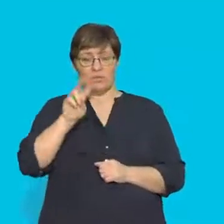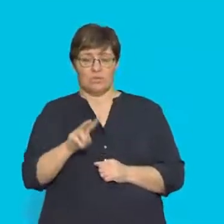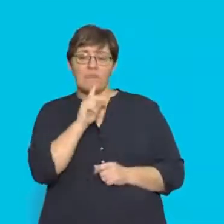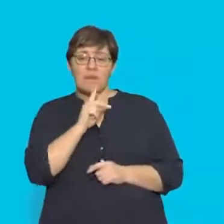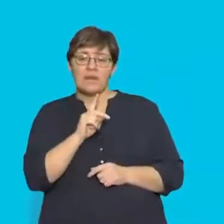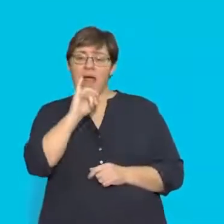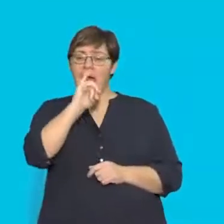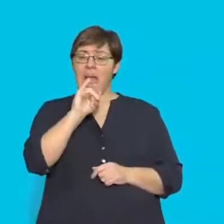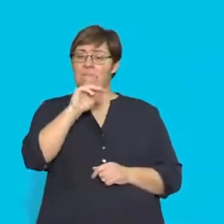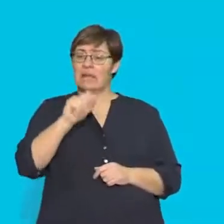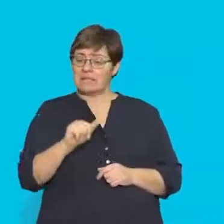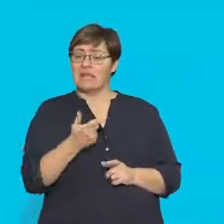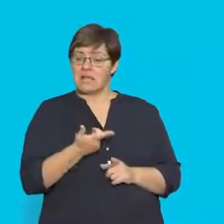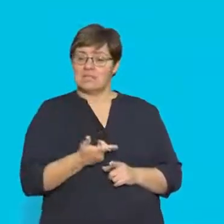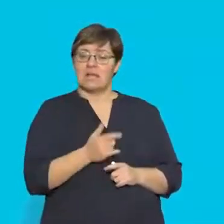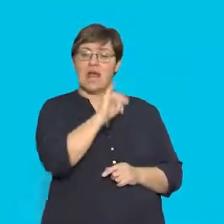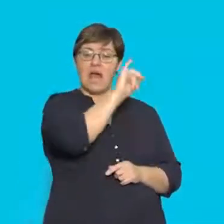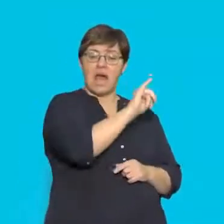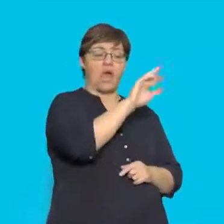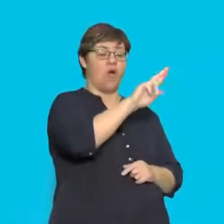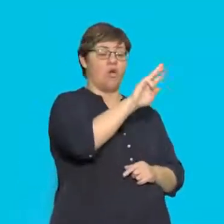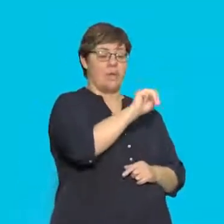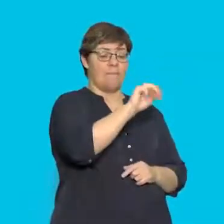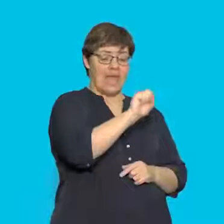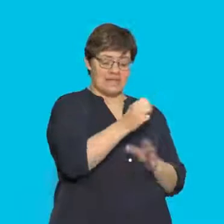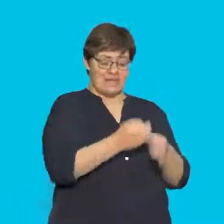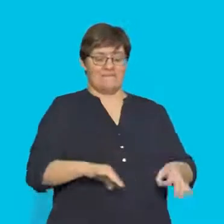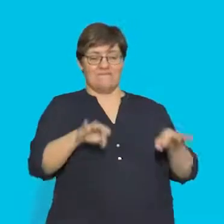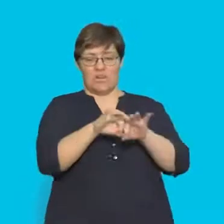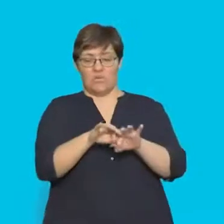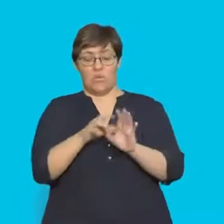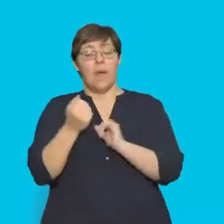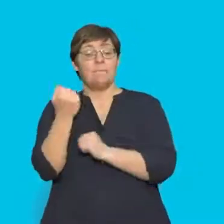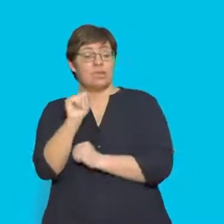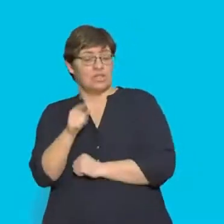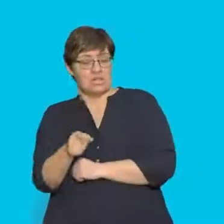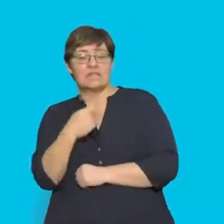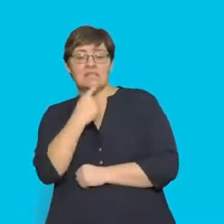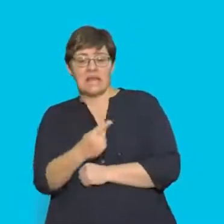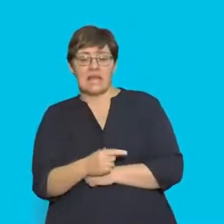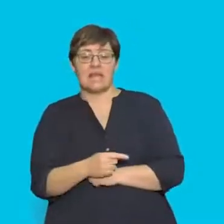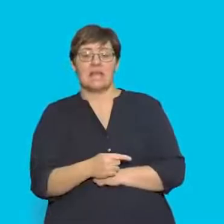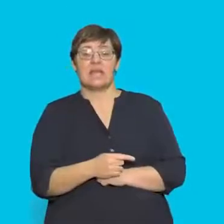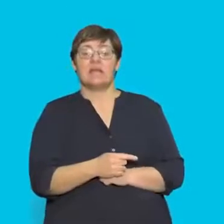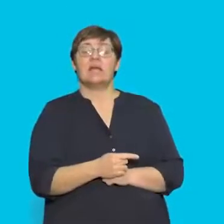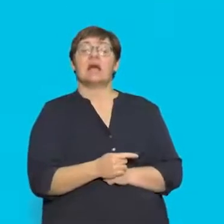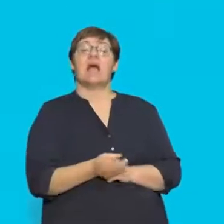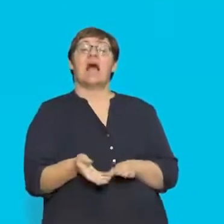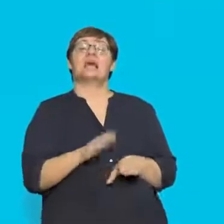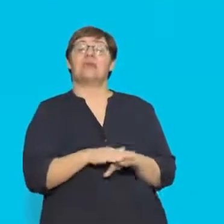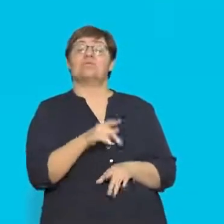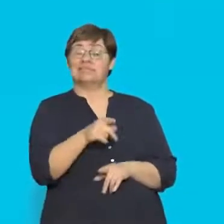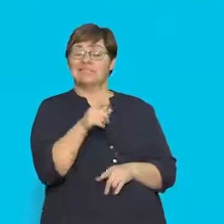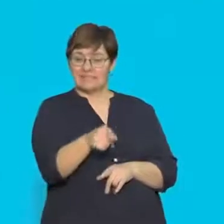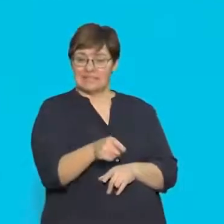current. It's the IRMS value. And whenever you get a machine and they say this is what the current it can